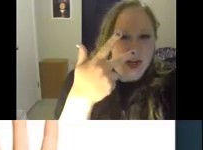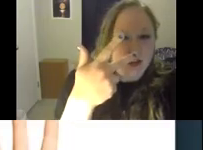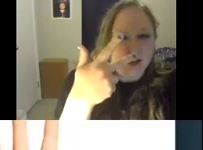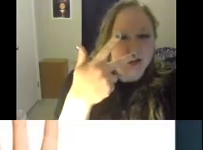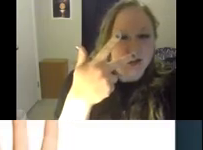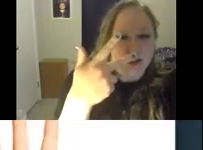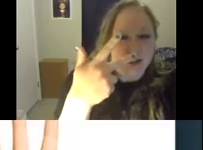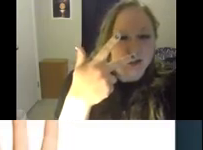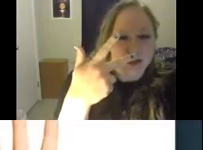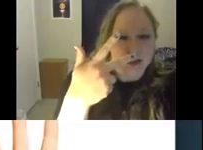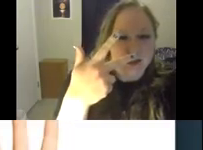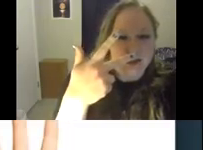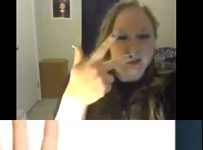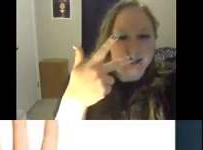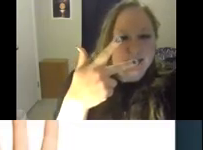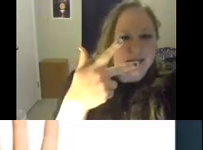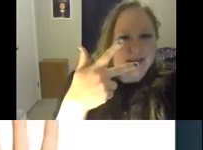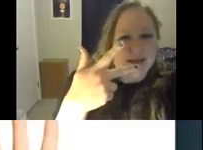three,